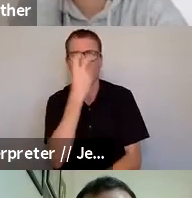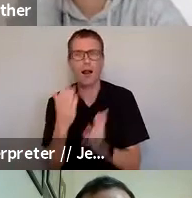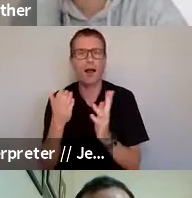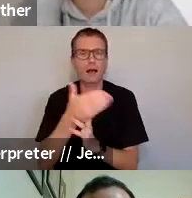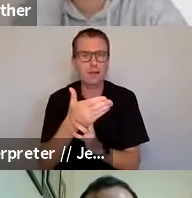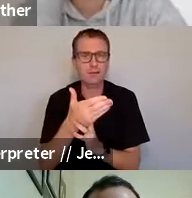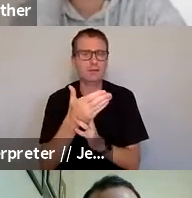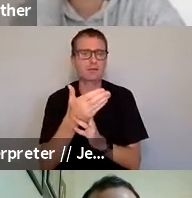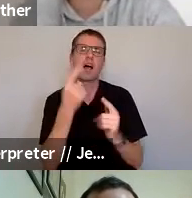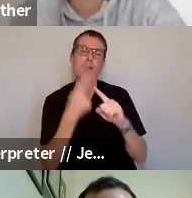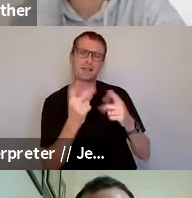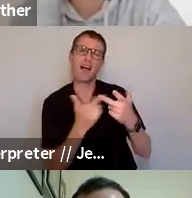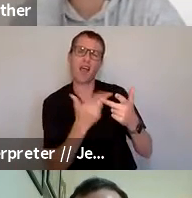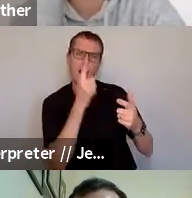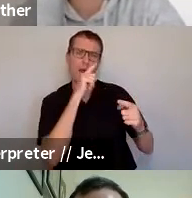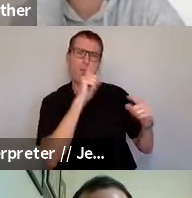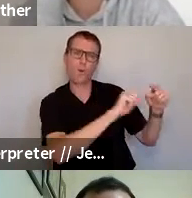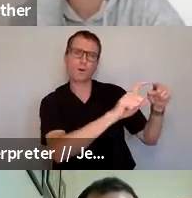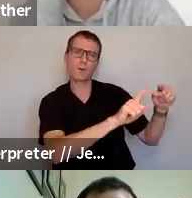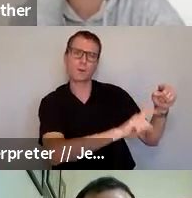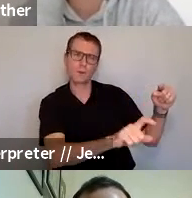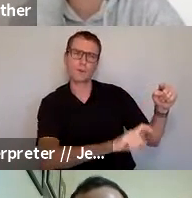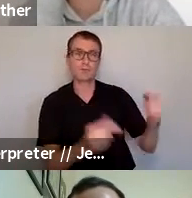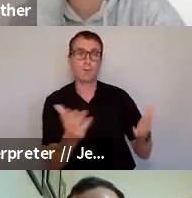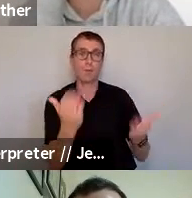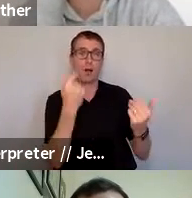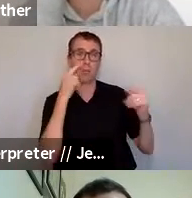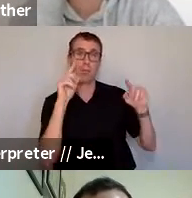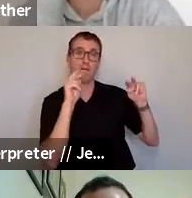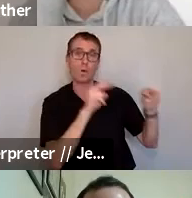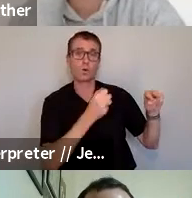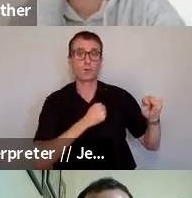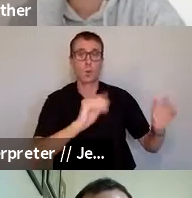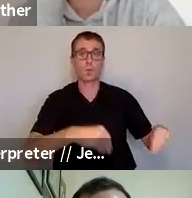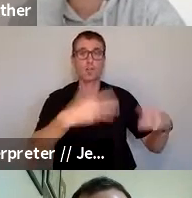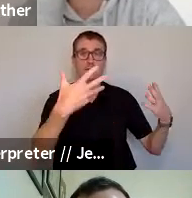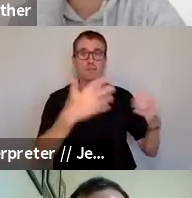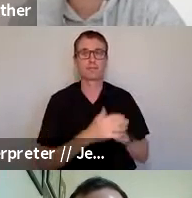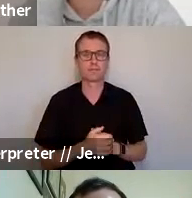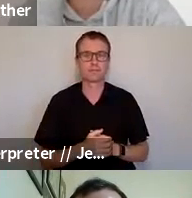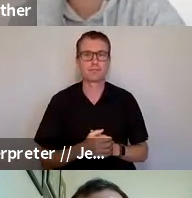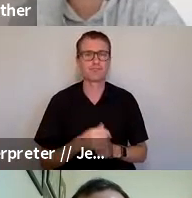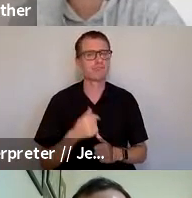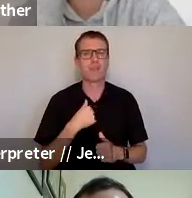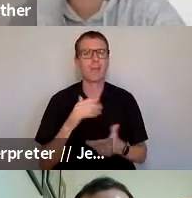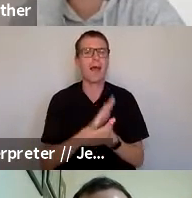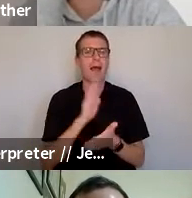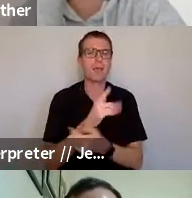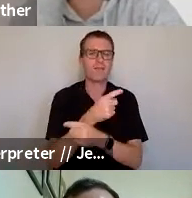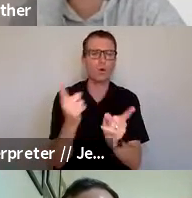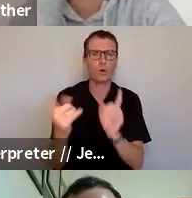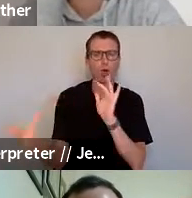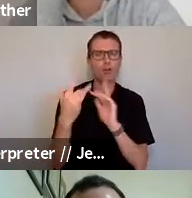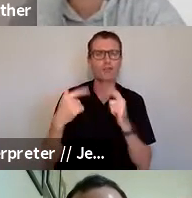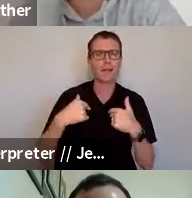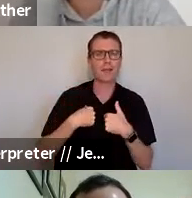keen to learn more. And I'm always available to have a chat. I love nerding out about this stuff, so more than